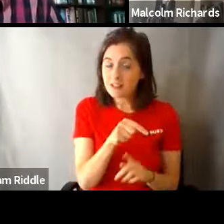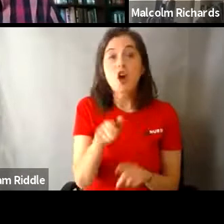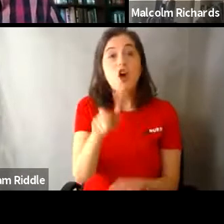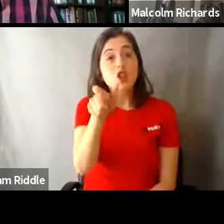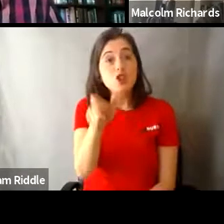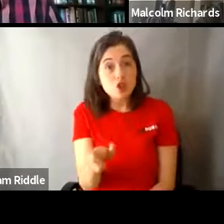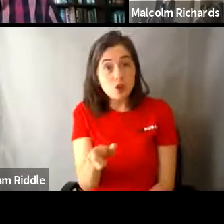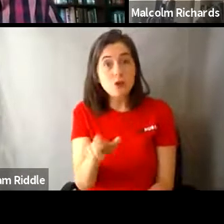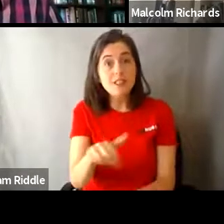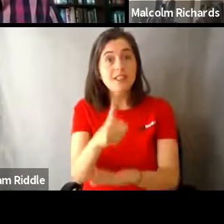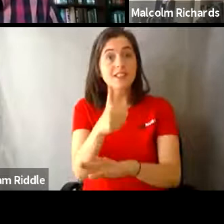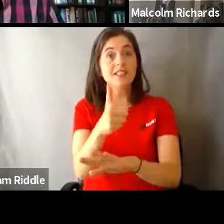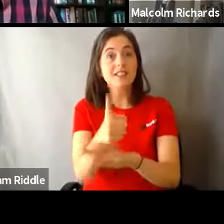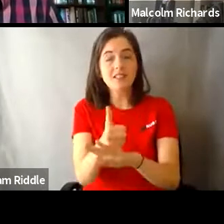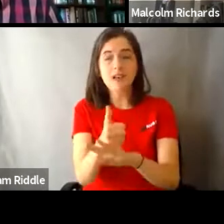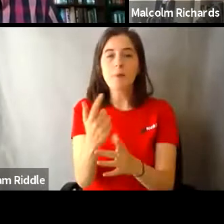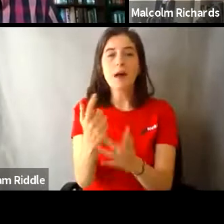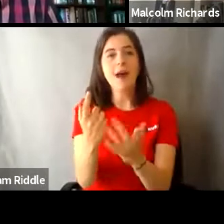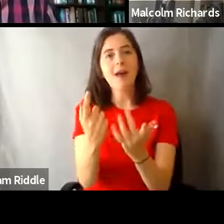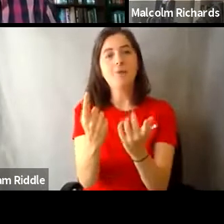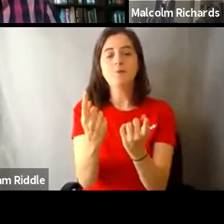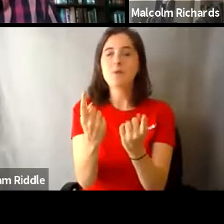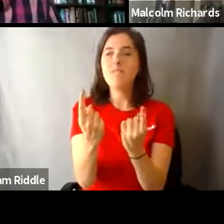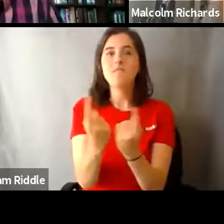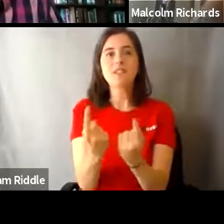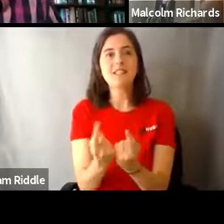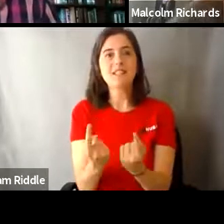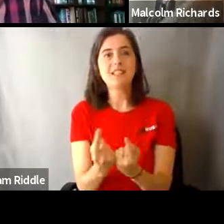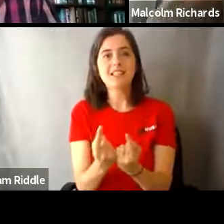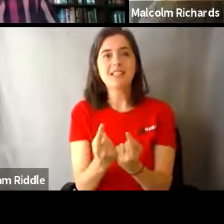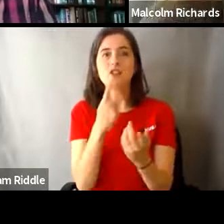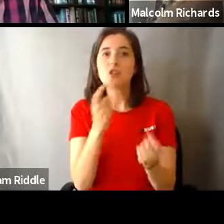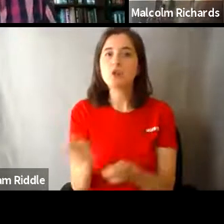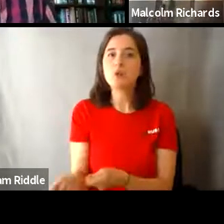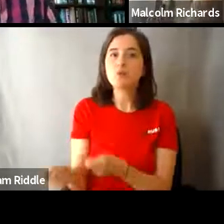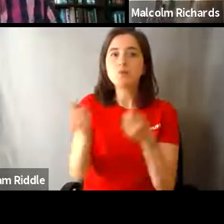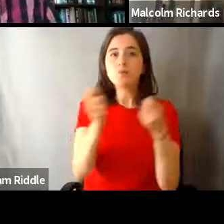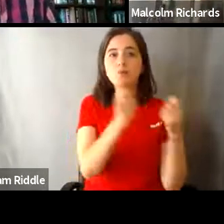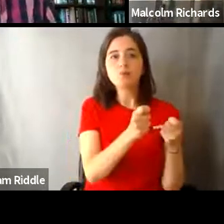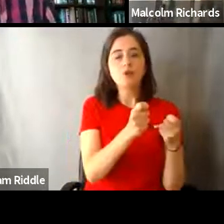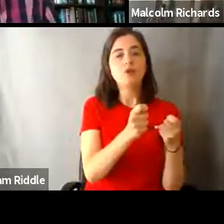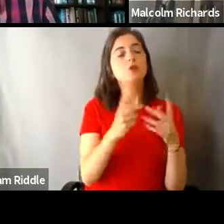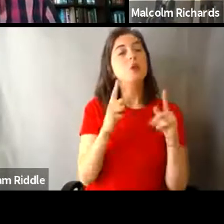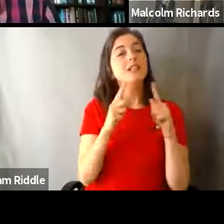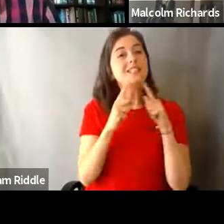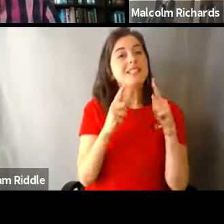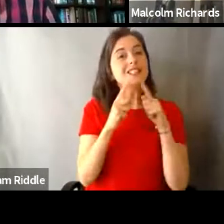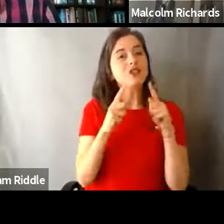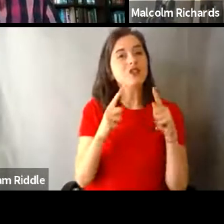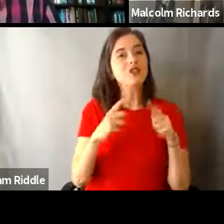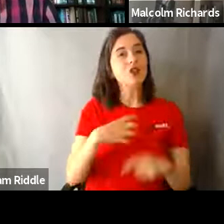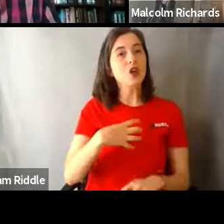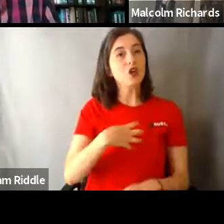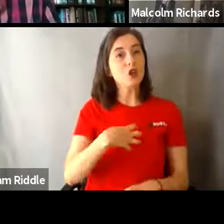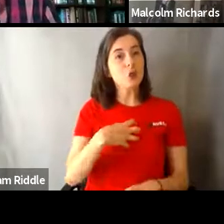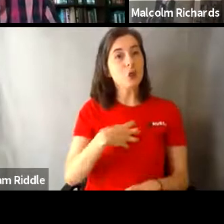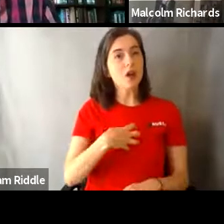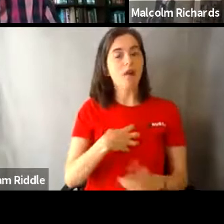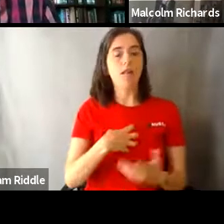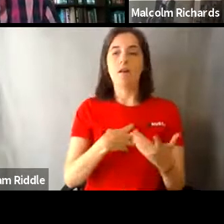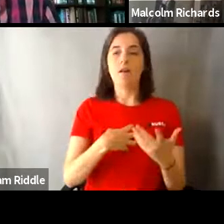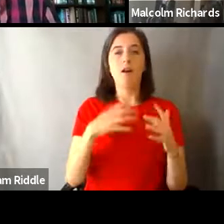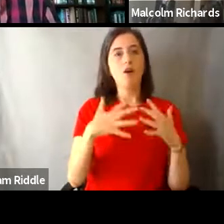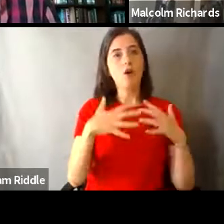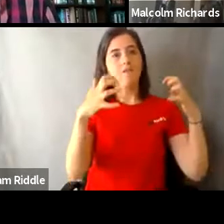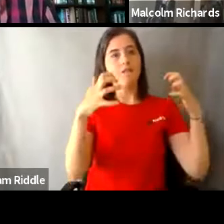a facility to take a resolution to their teachers' union conference to say to them, we want to discuss about